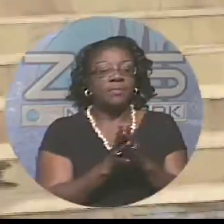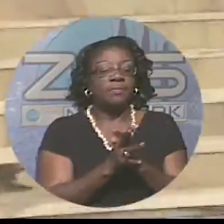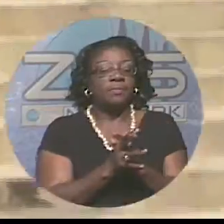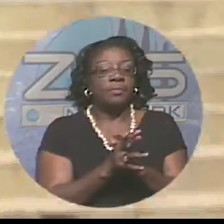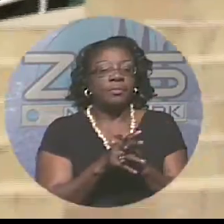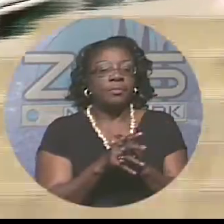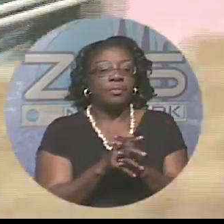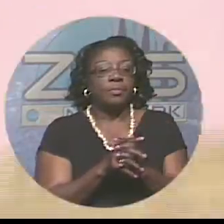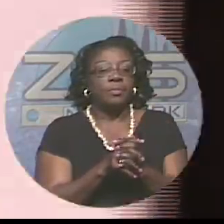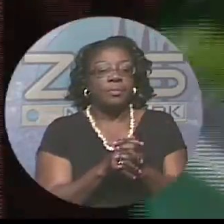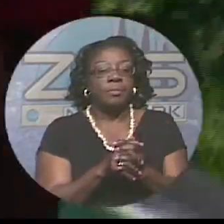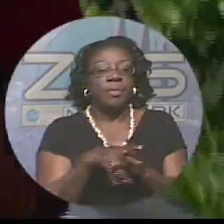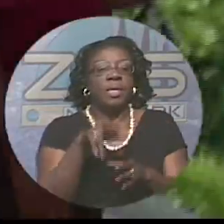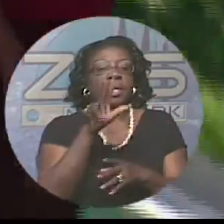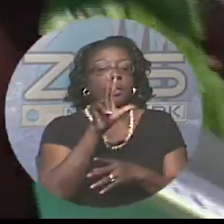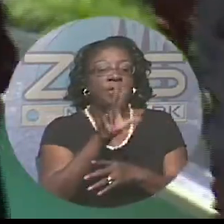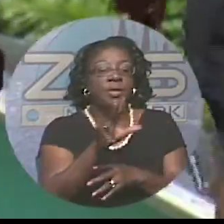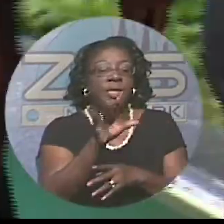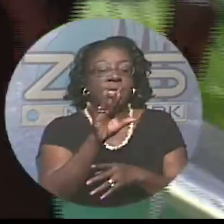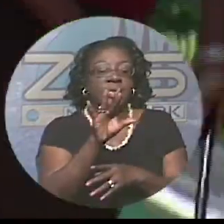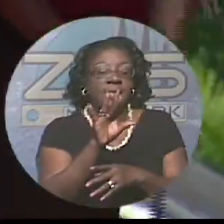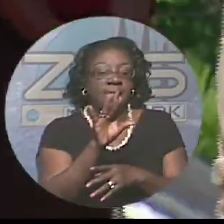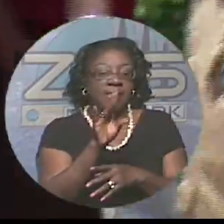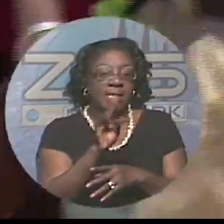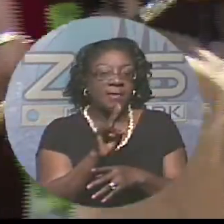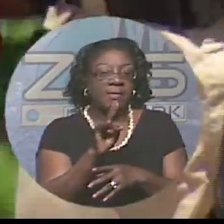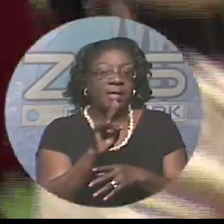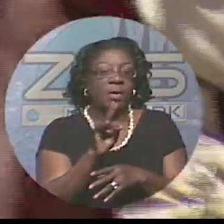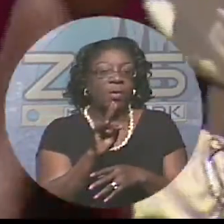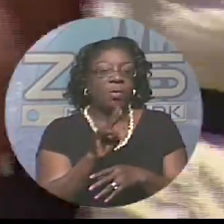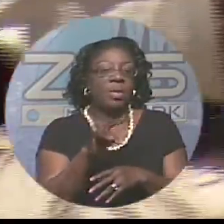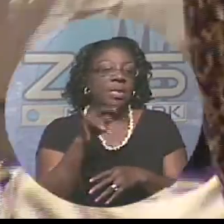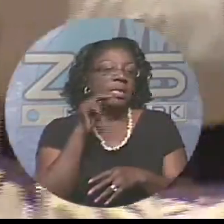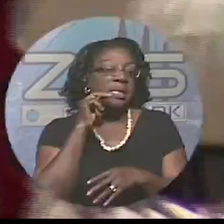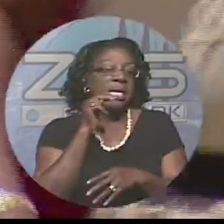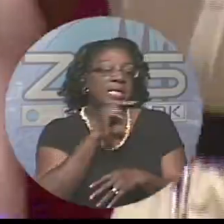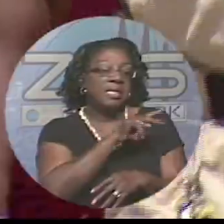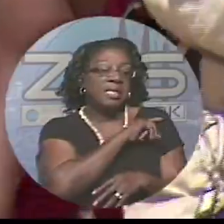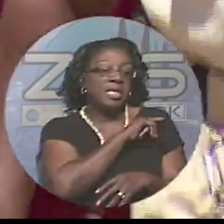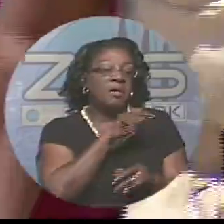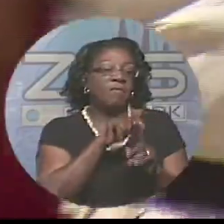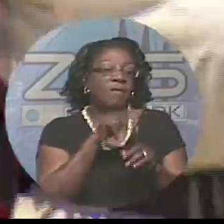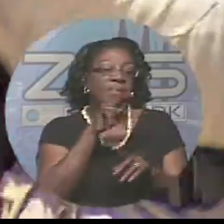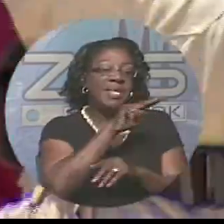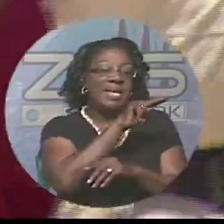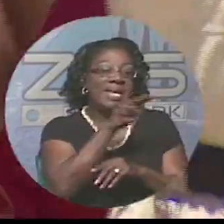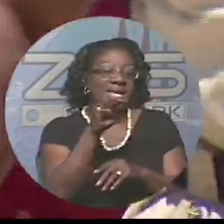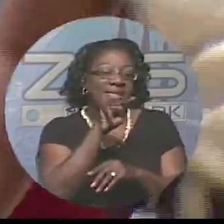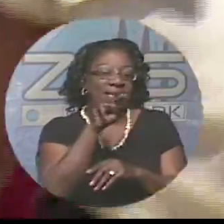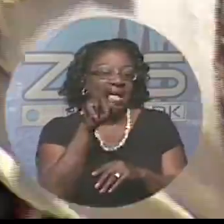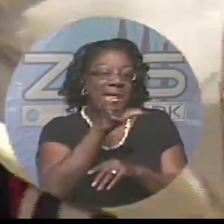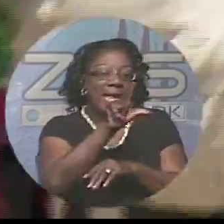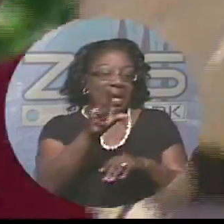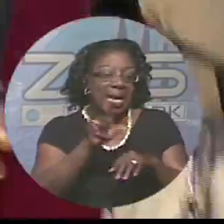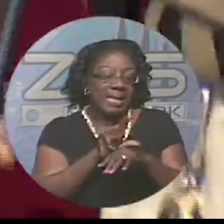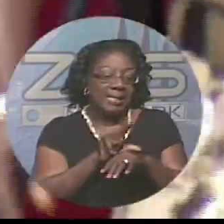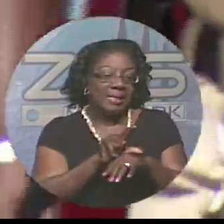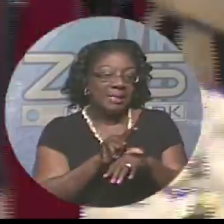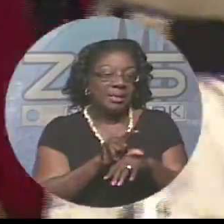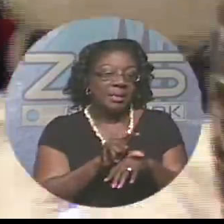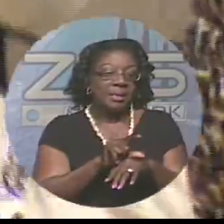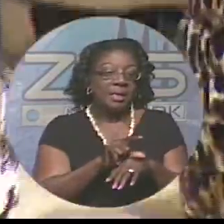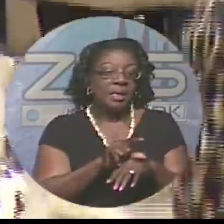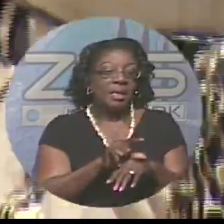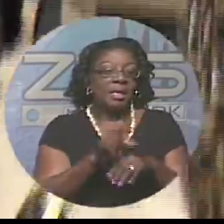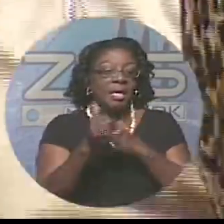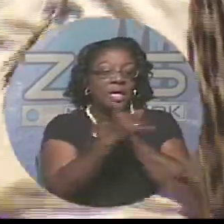Also from the courts today, 37-year-old Natasha Mateel of the Netherlands was fined $1,500, or she'll have to spend